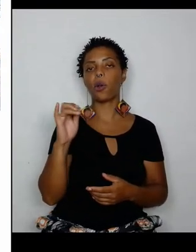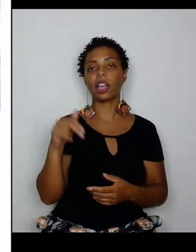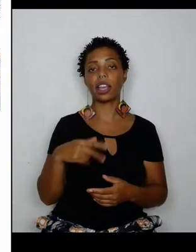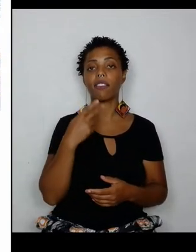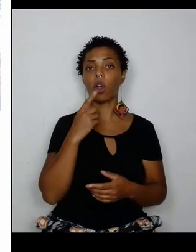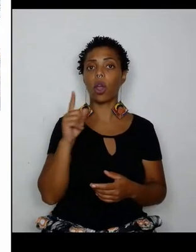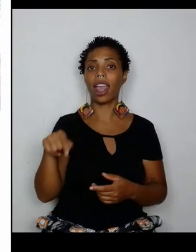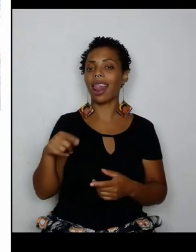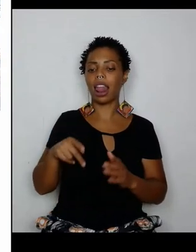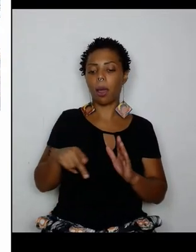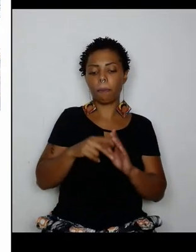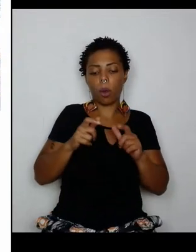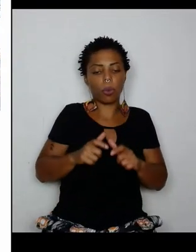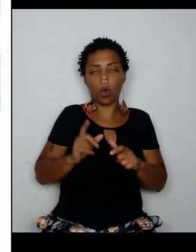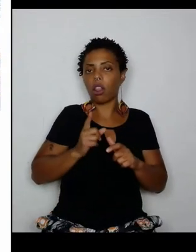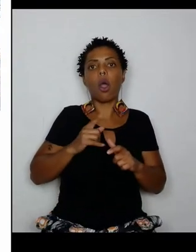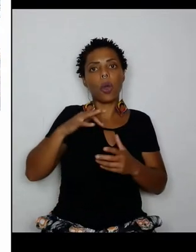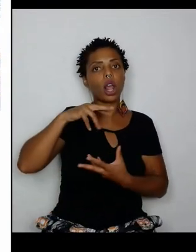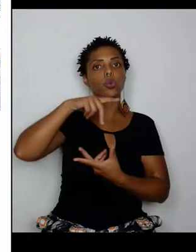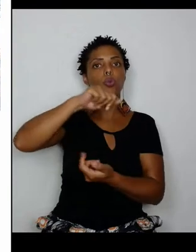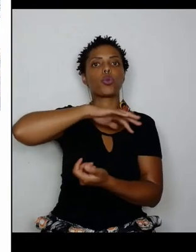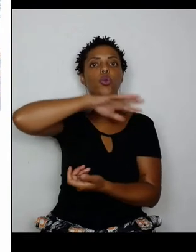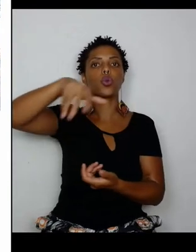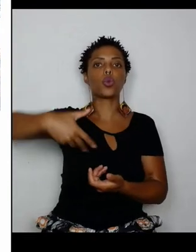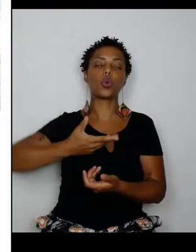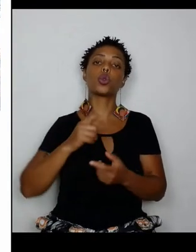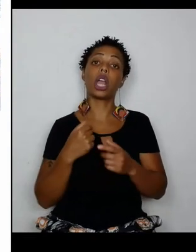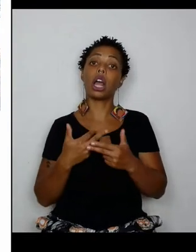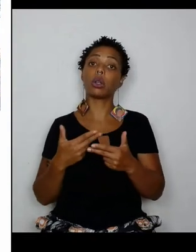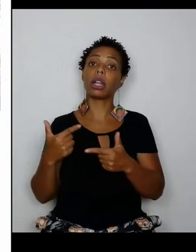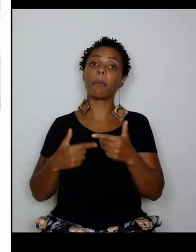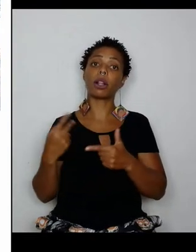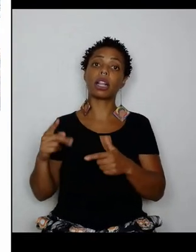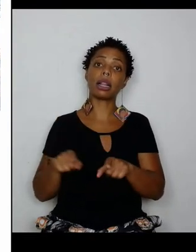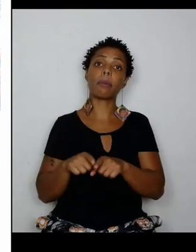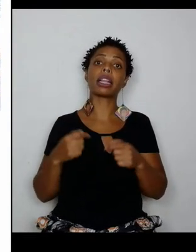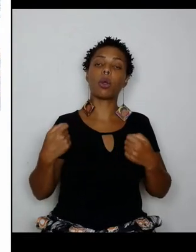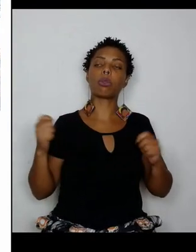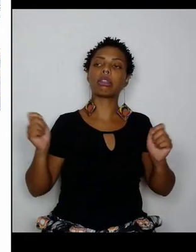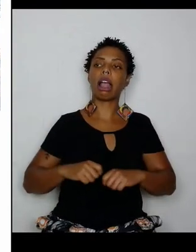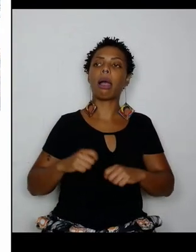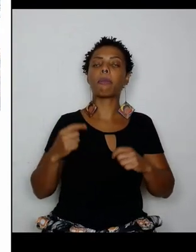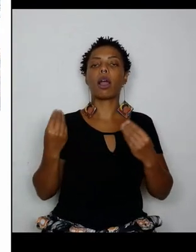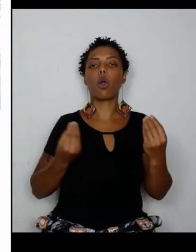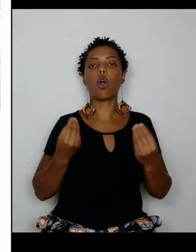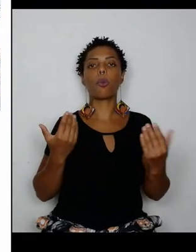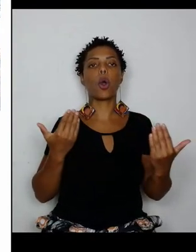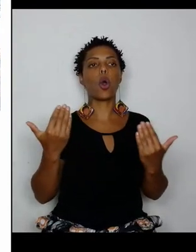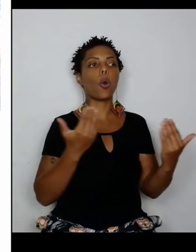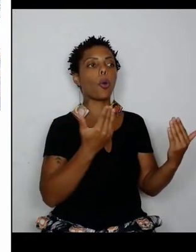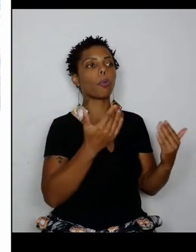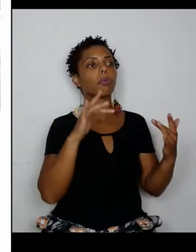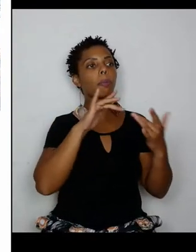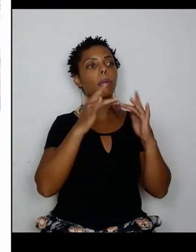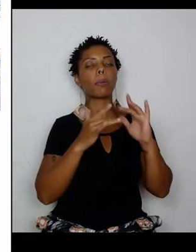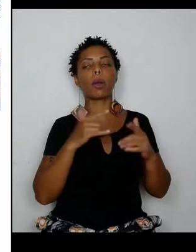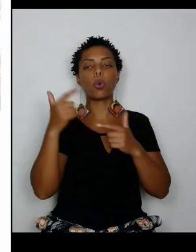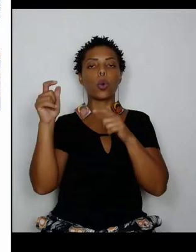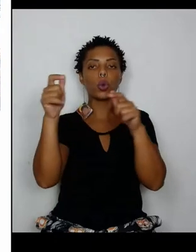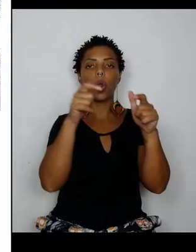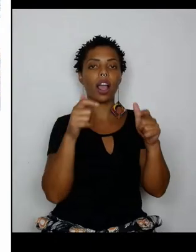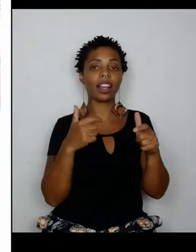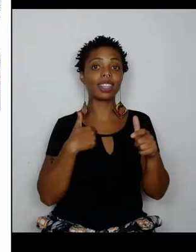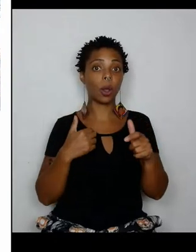examination i look forward to seeing the way this symposium and next year's exhibition address these gaps and consider